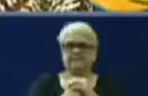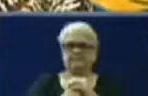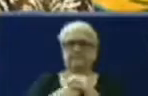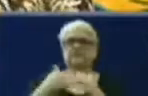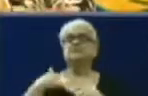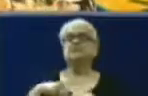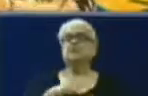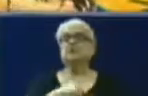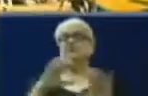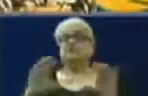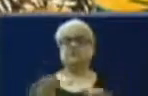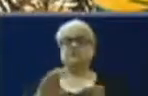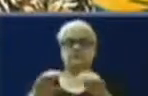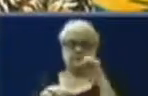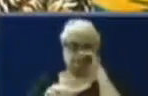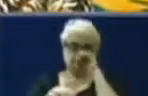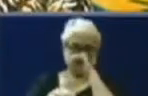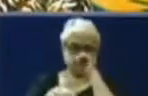is working